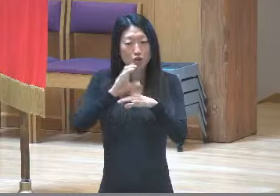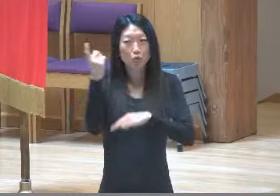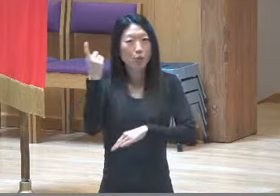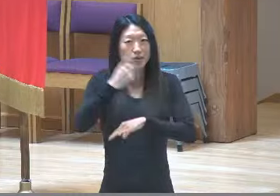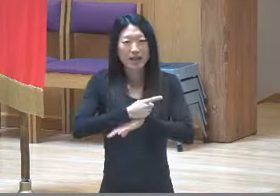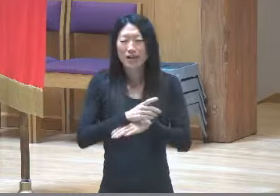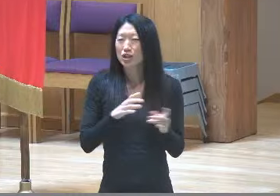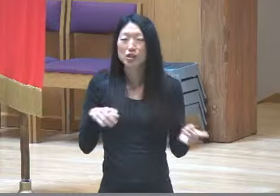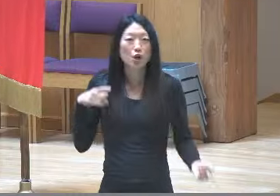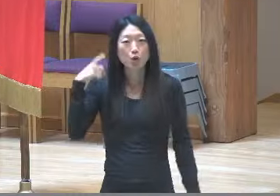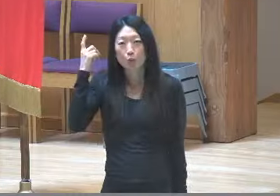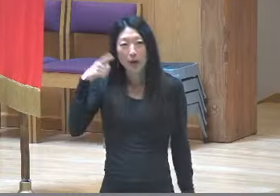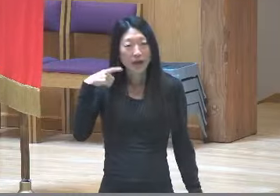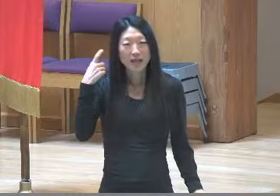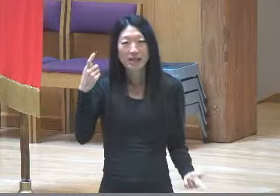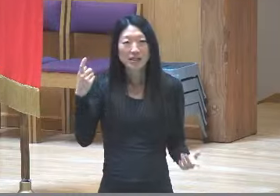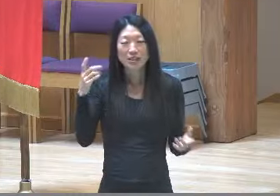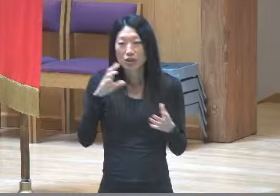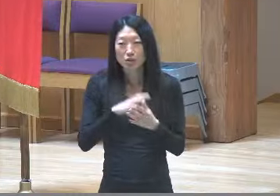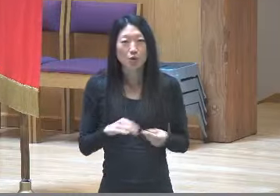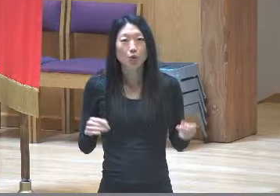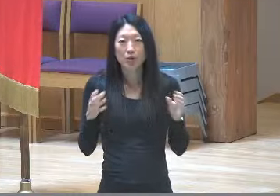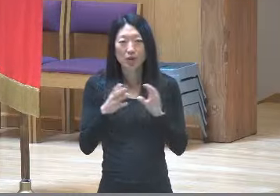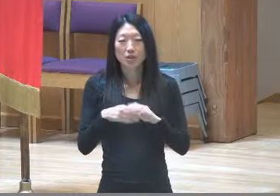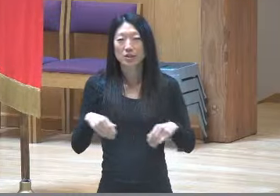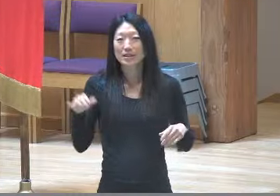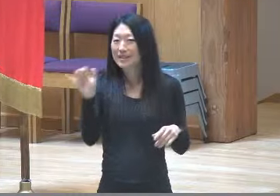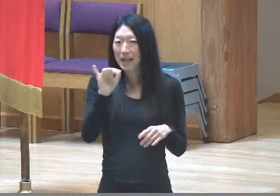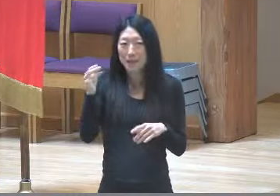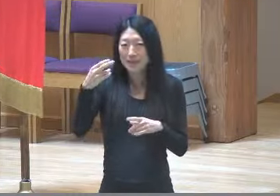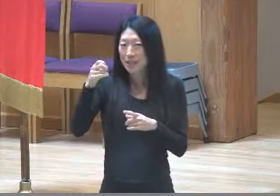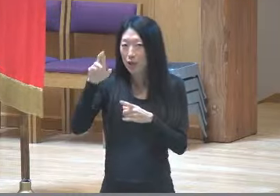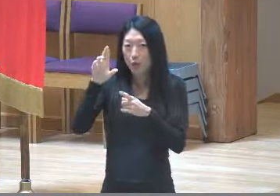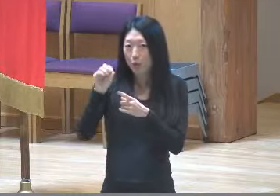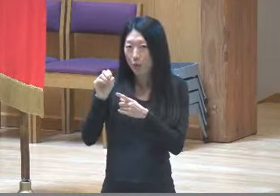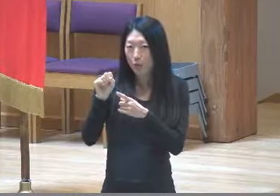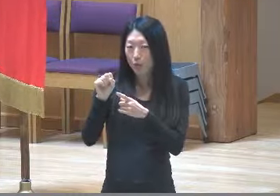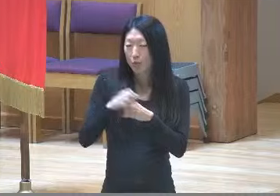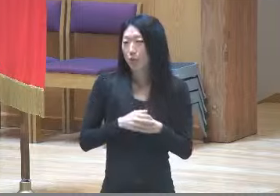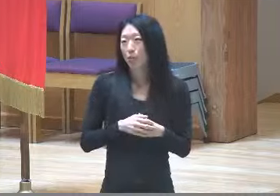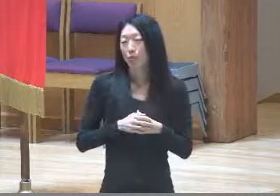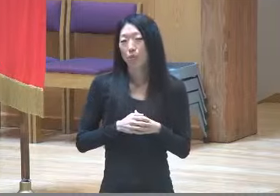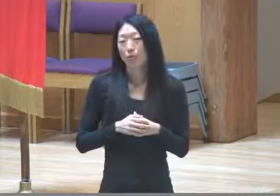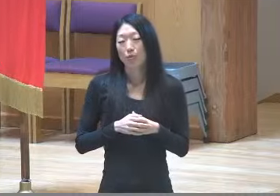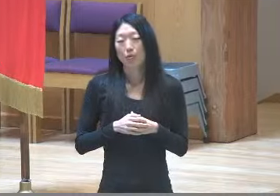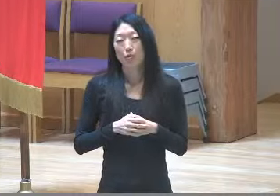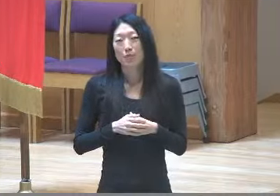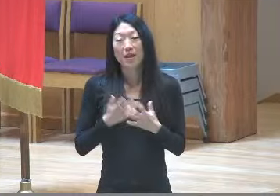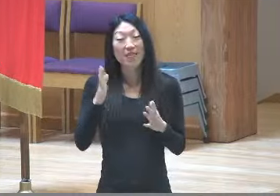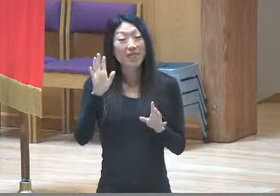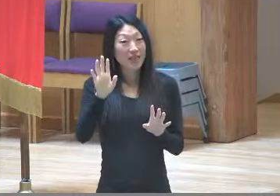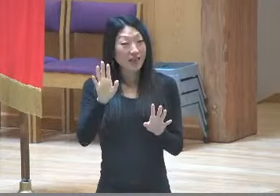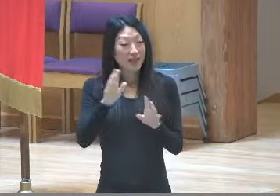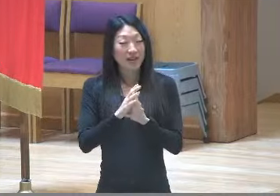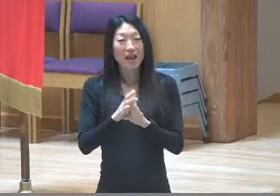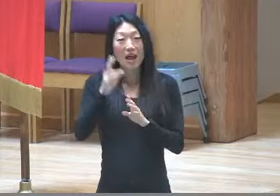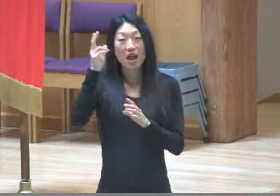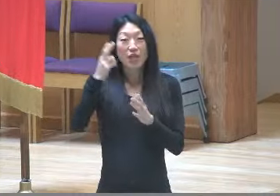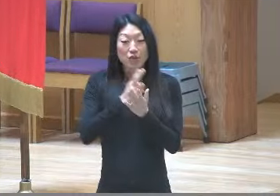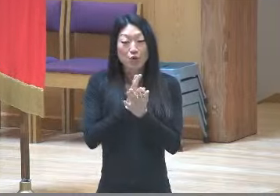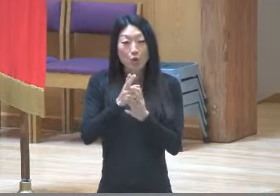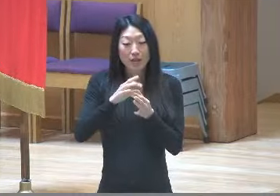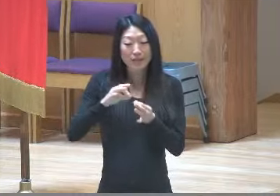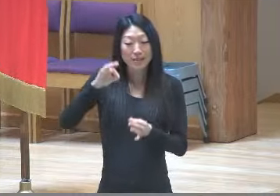crazy stories, right? Just like superheroes are kind of wild and crazy stories, right? And then this Holy Spirit came down and gave